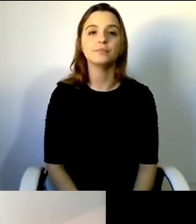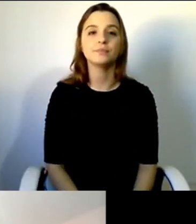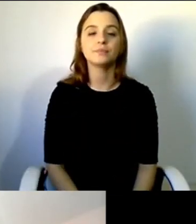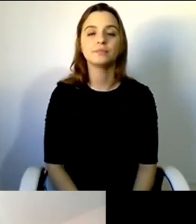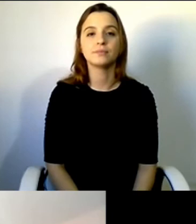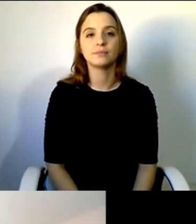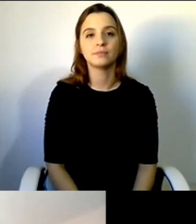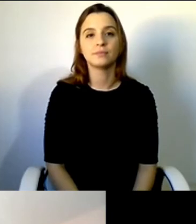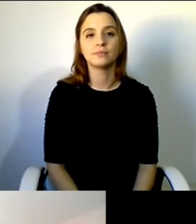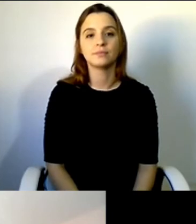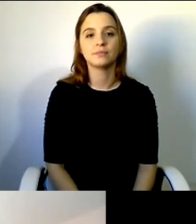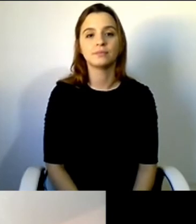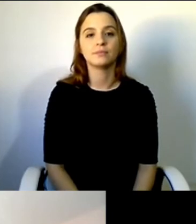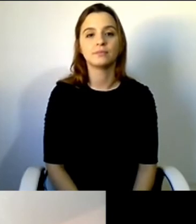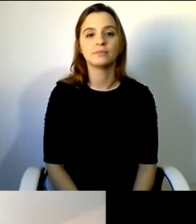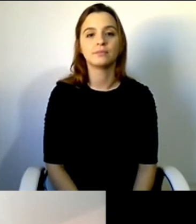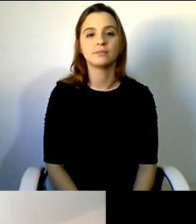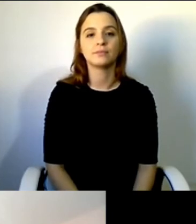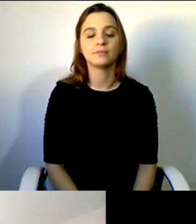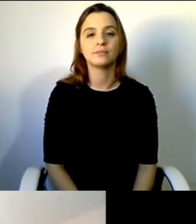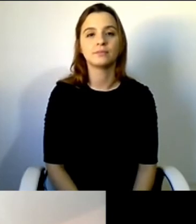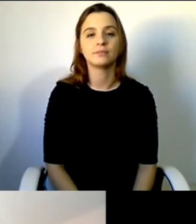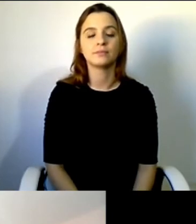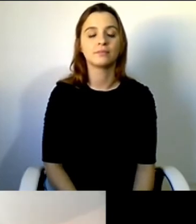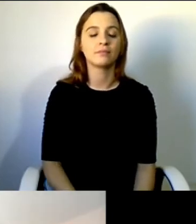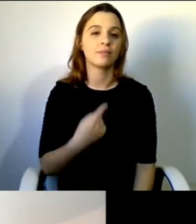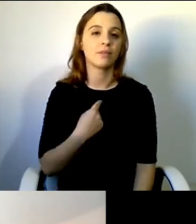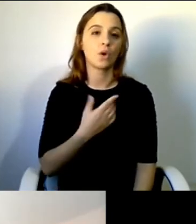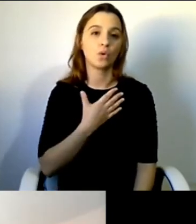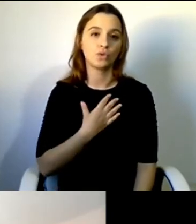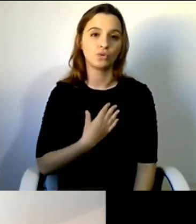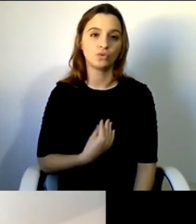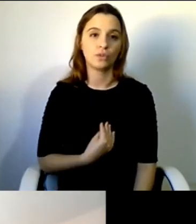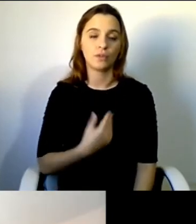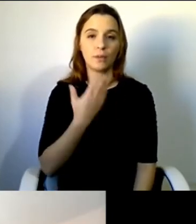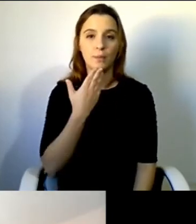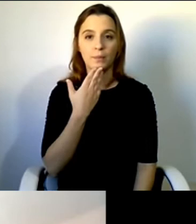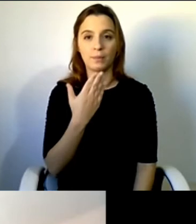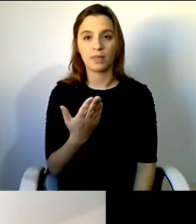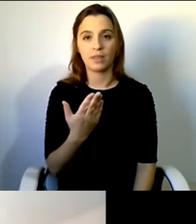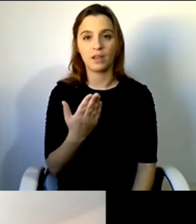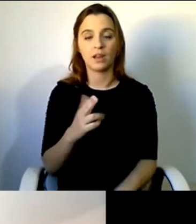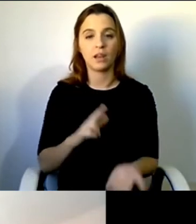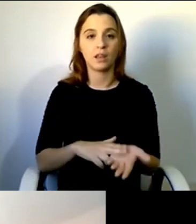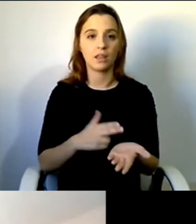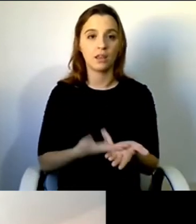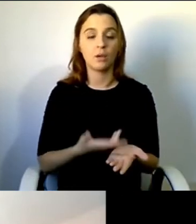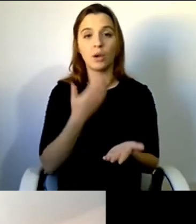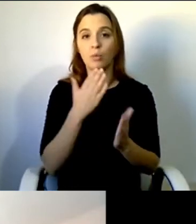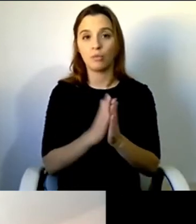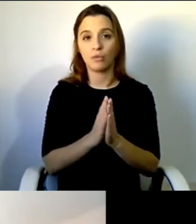I would like to ask the interpreters for favor. If I am speaking too